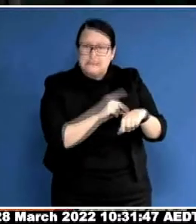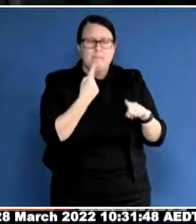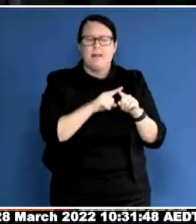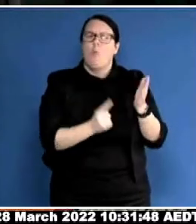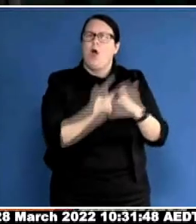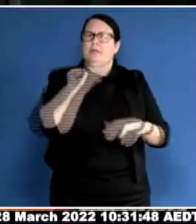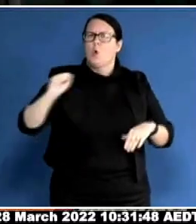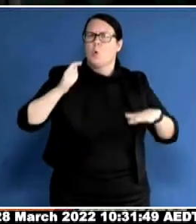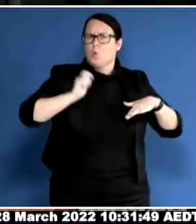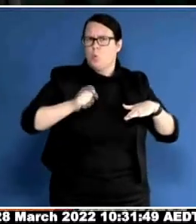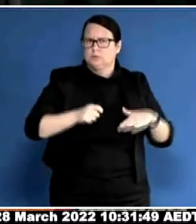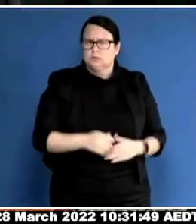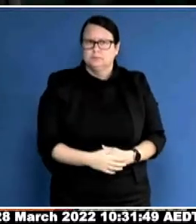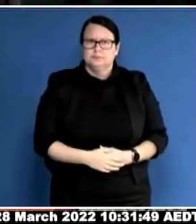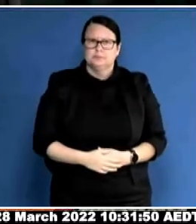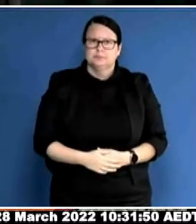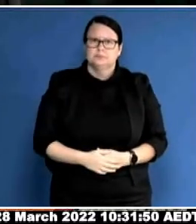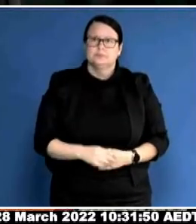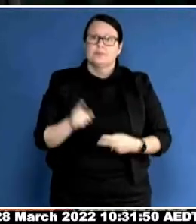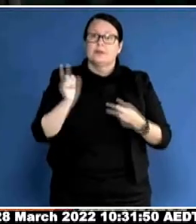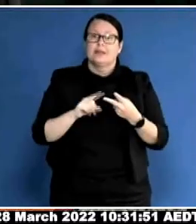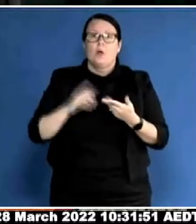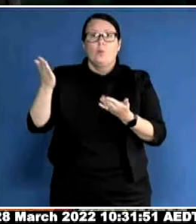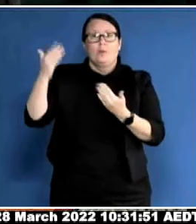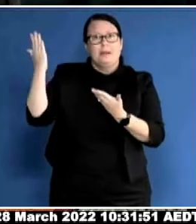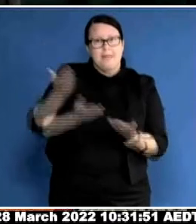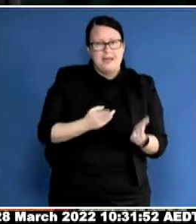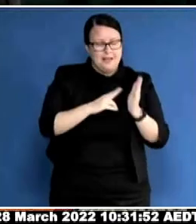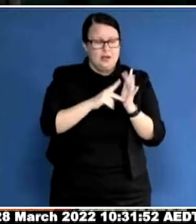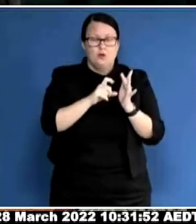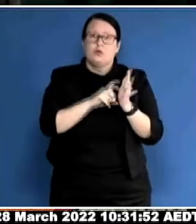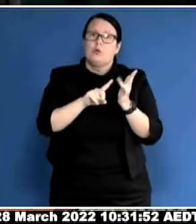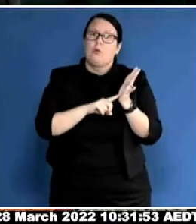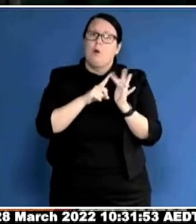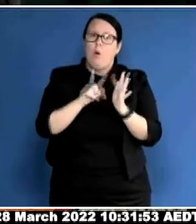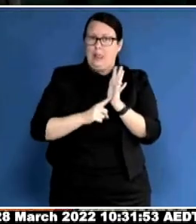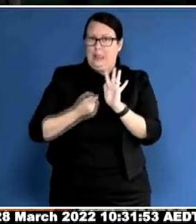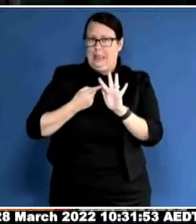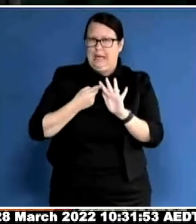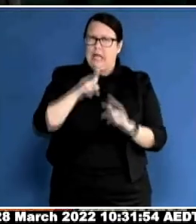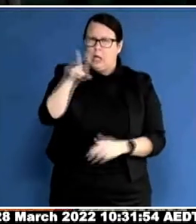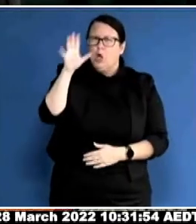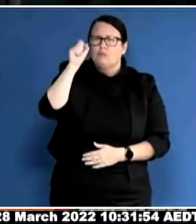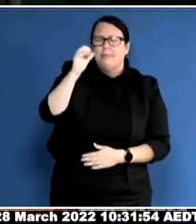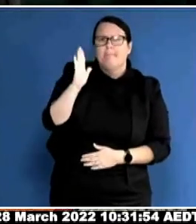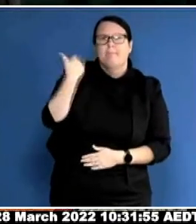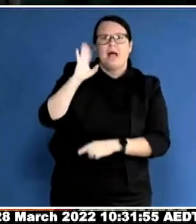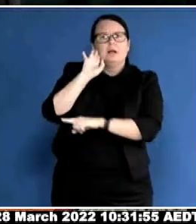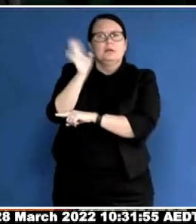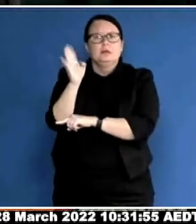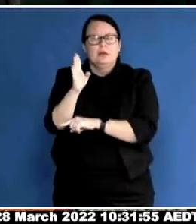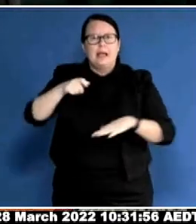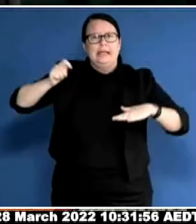we also welcome back to the Royal Commission, Ms. Nicole Lee. Commissioners, you'll remember Ms. Lee spoke at Public Hearing 5